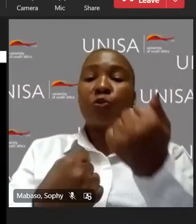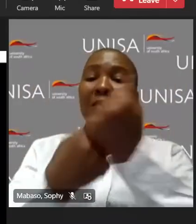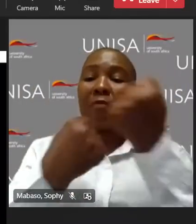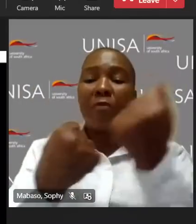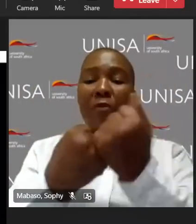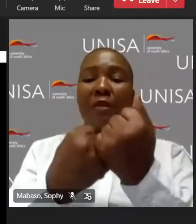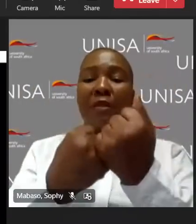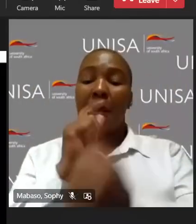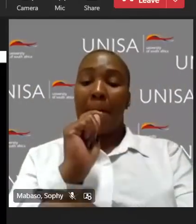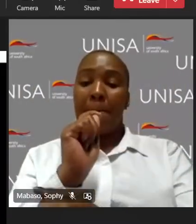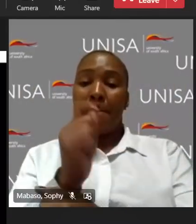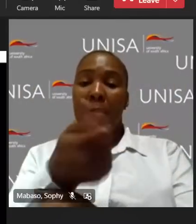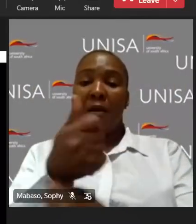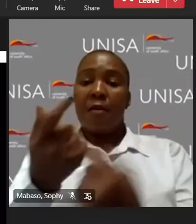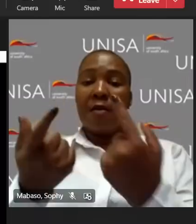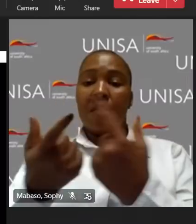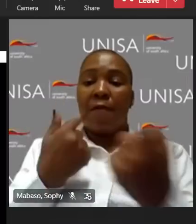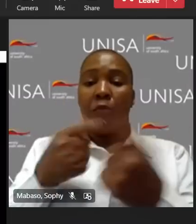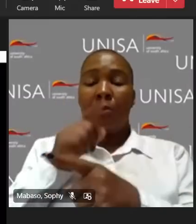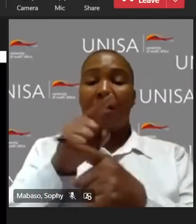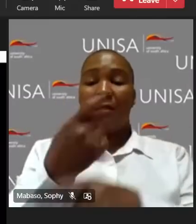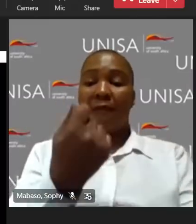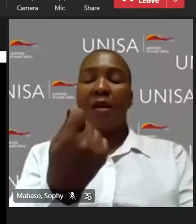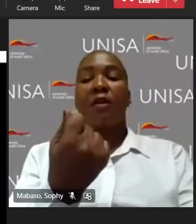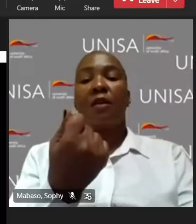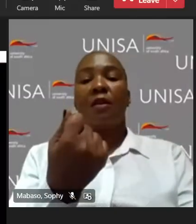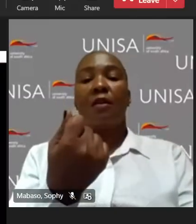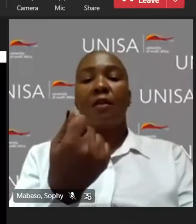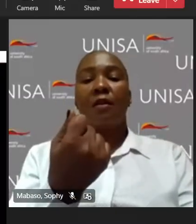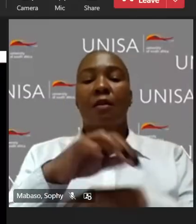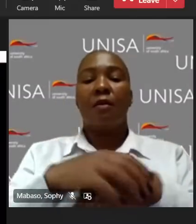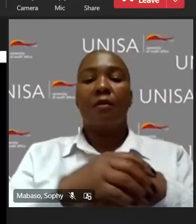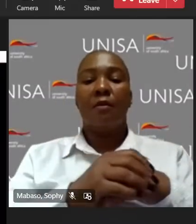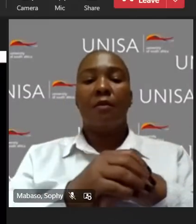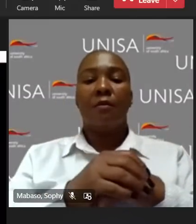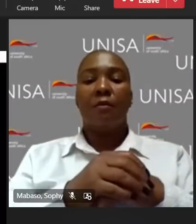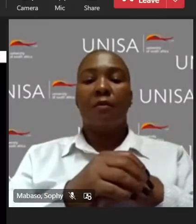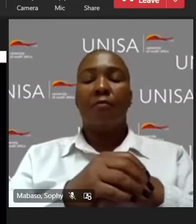library, from this funding.